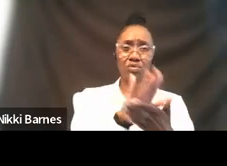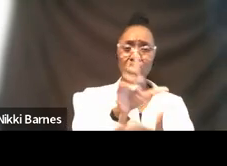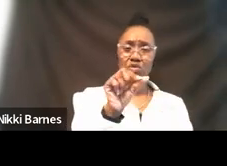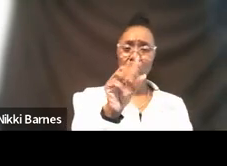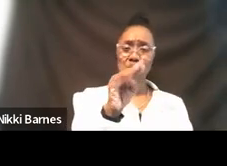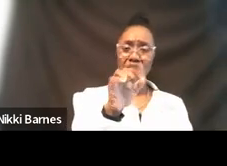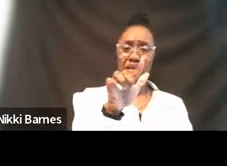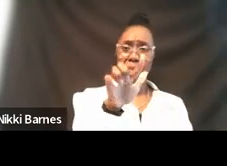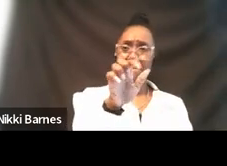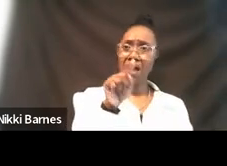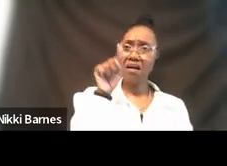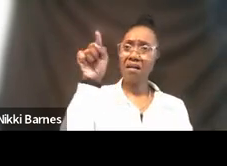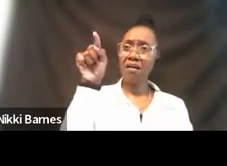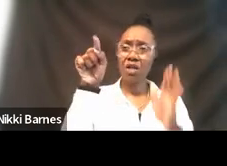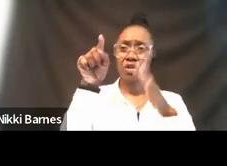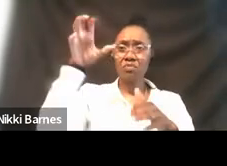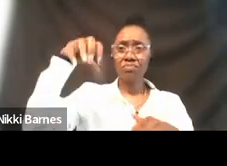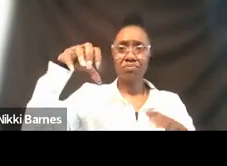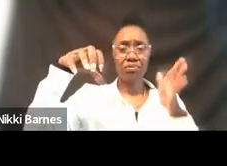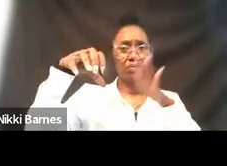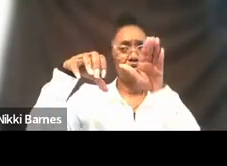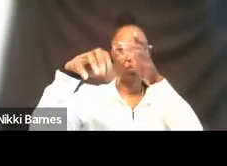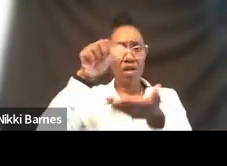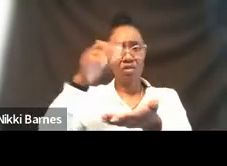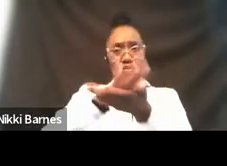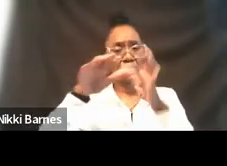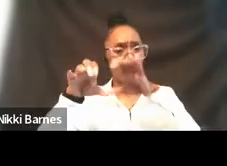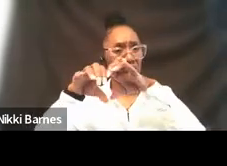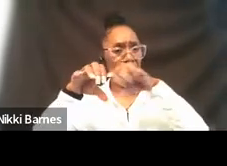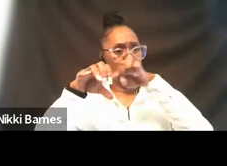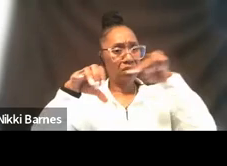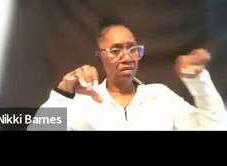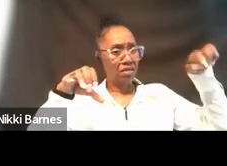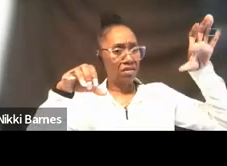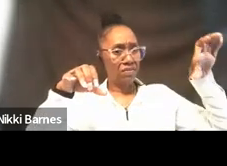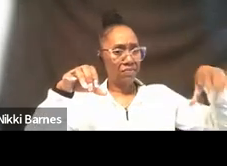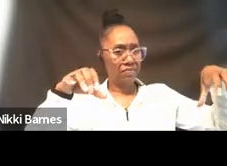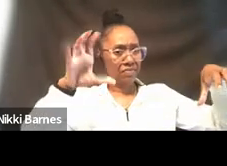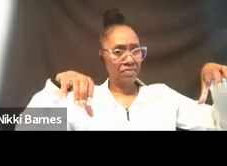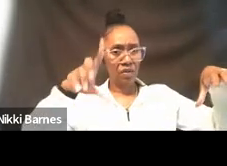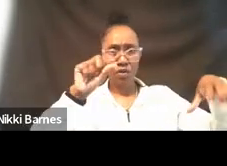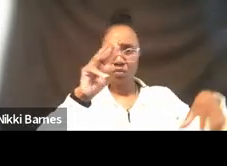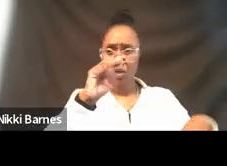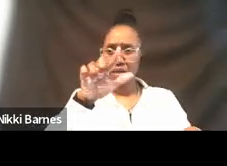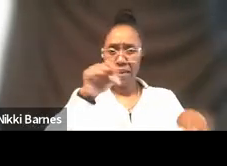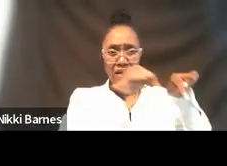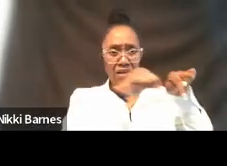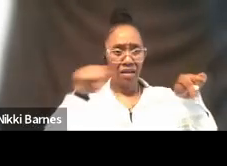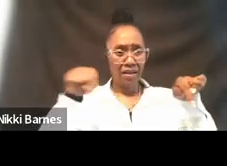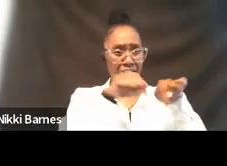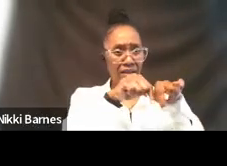were servicing. And sometimes the issues that we were identifying in the evaluation, the school was not equipped to